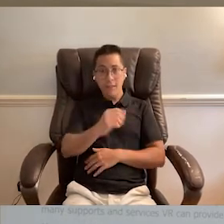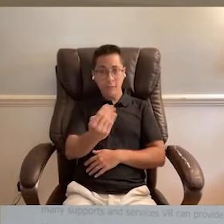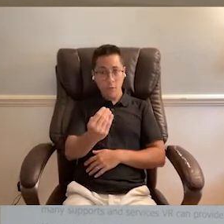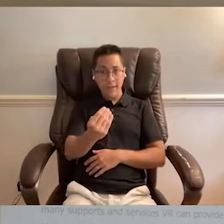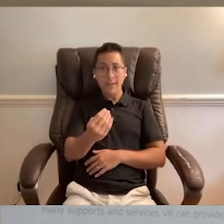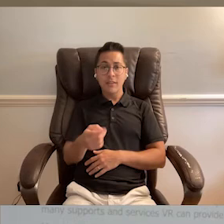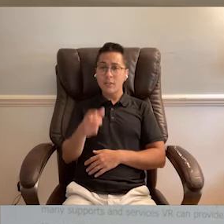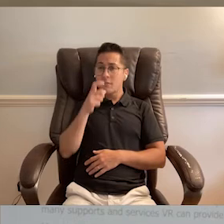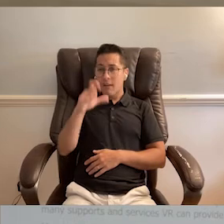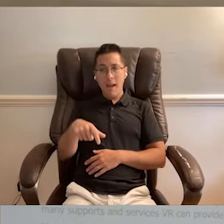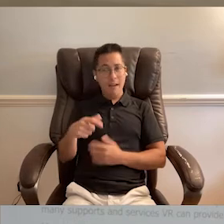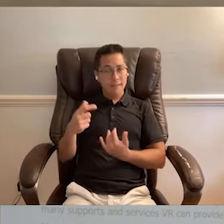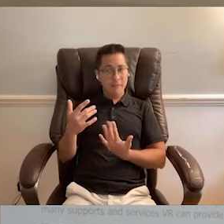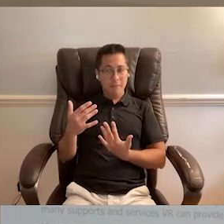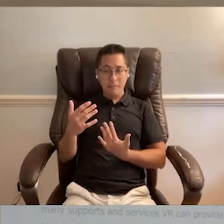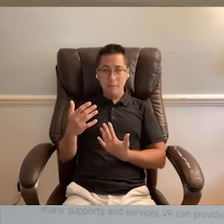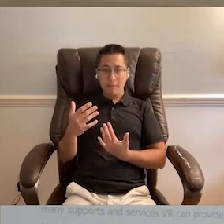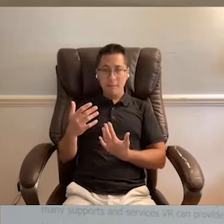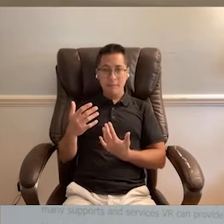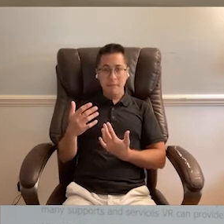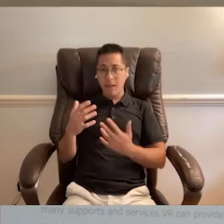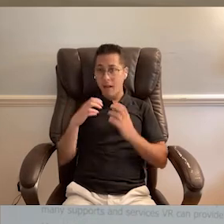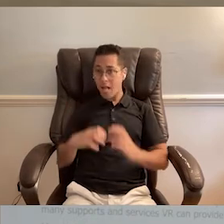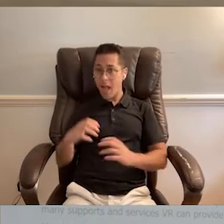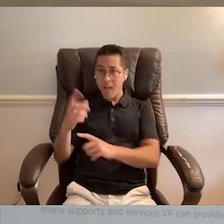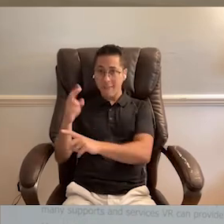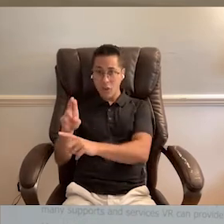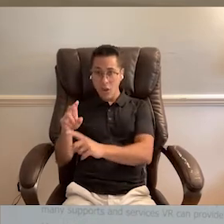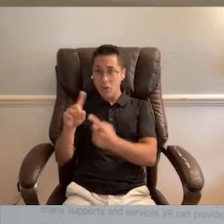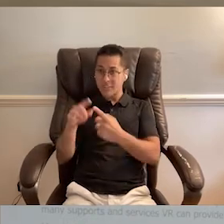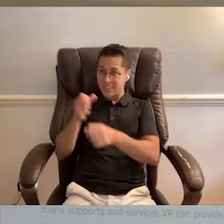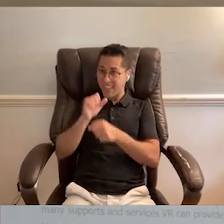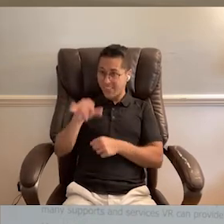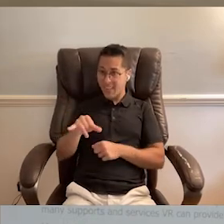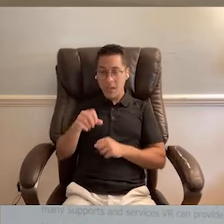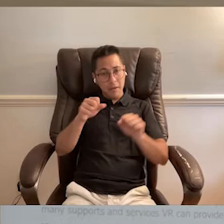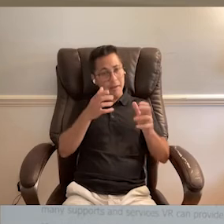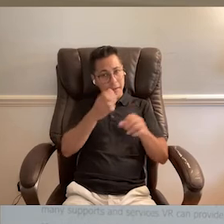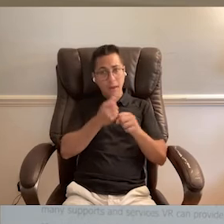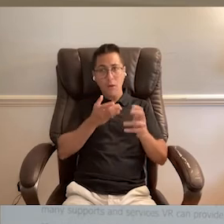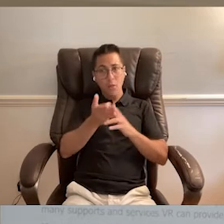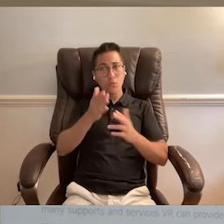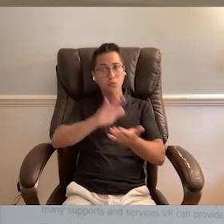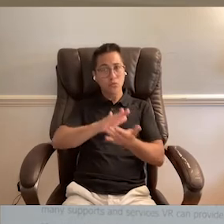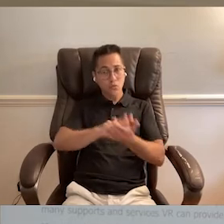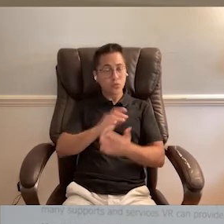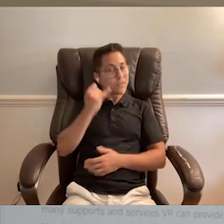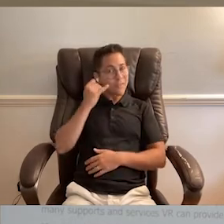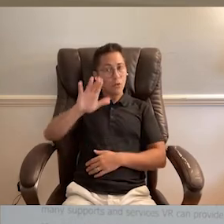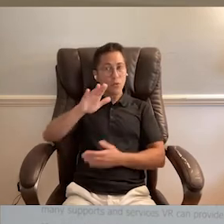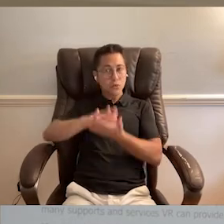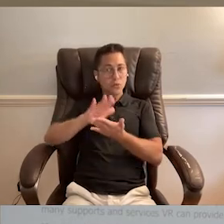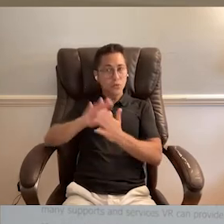be a client of VR in order to get it. You can get it through the schools. If your school district isn't doing